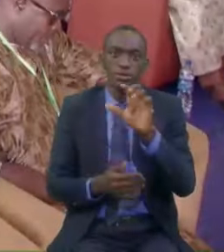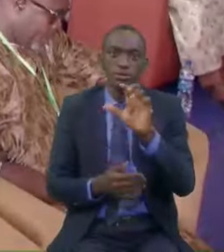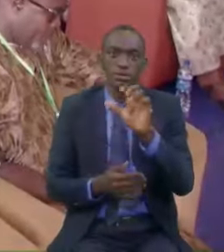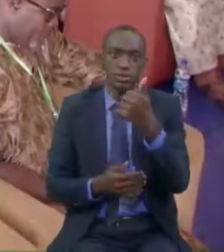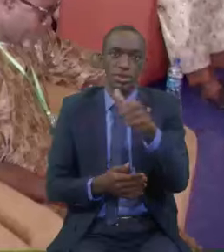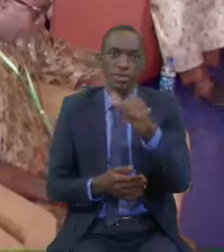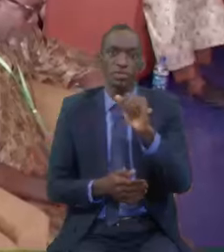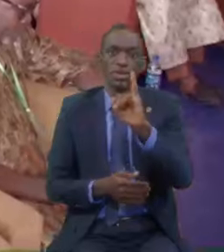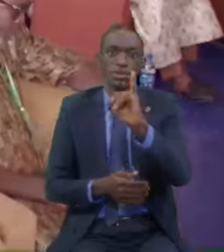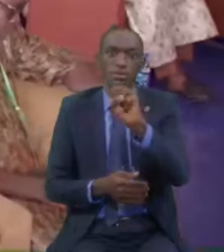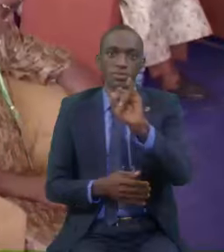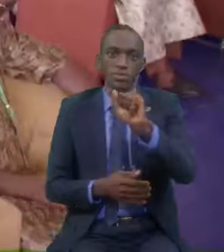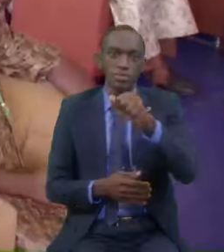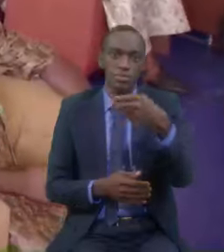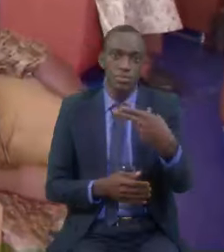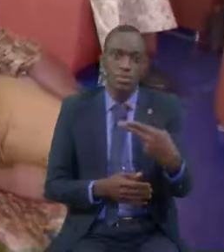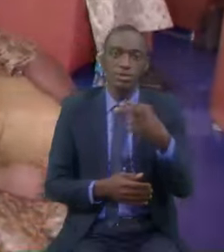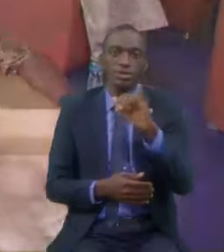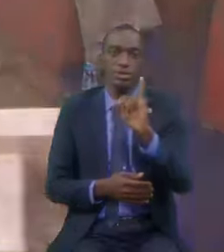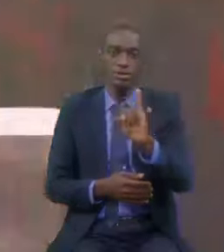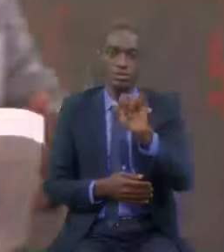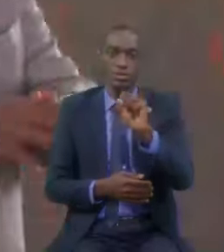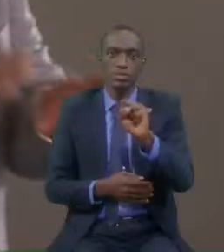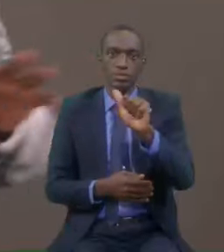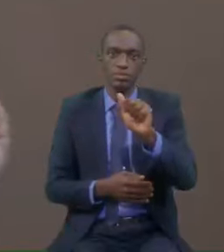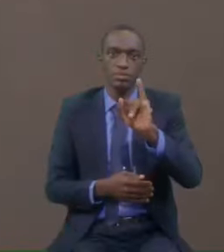Isaiah chapter 10, verse